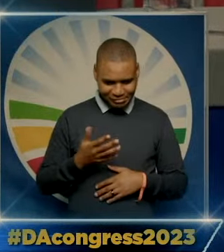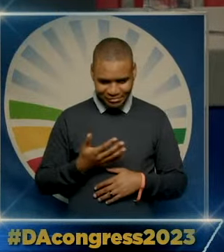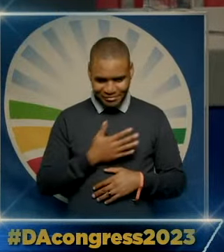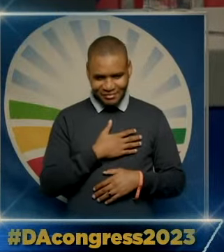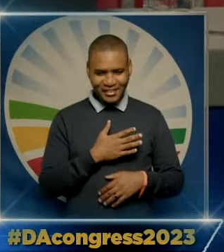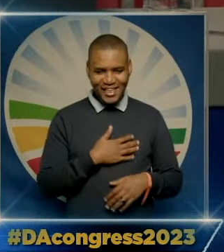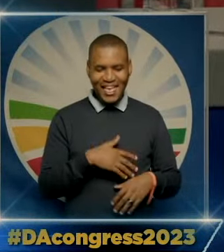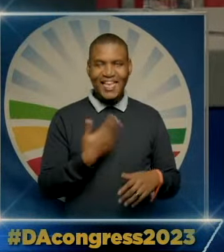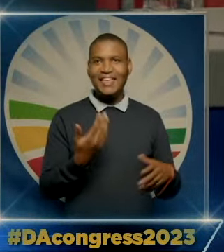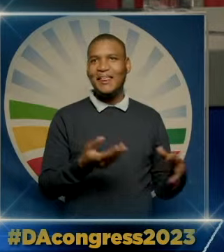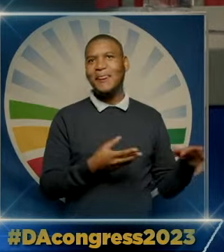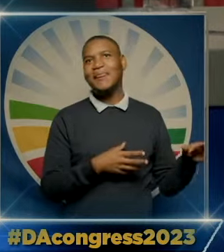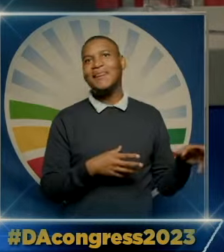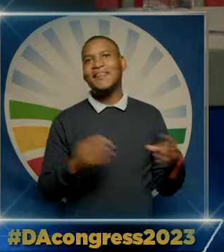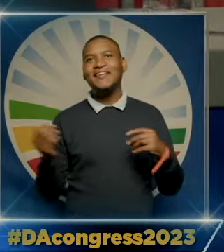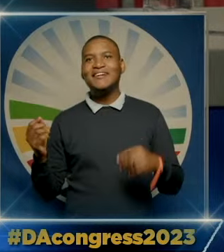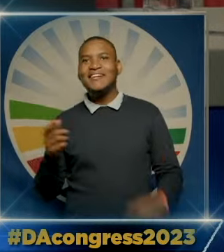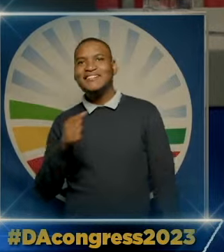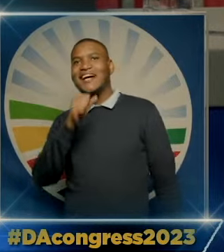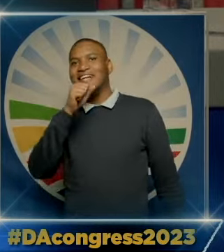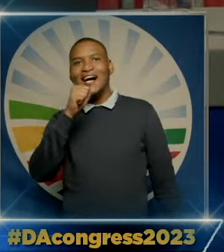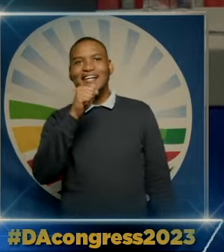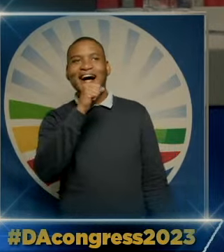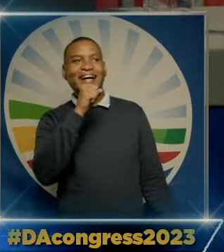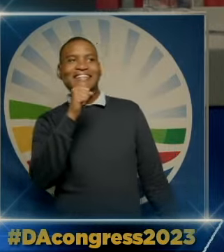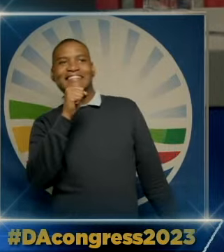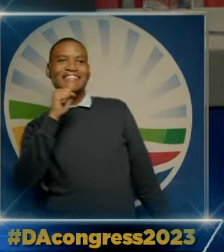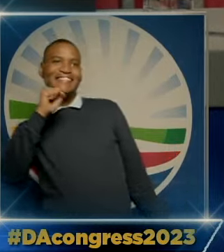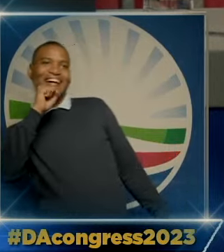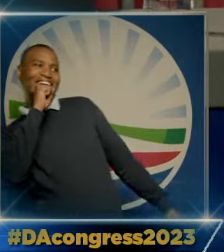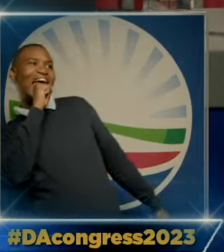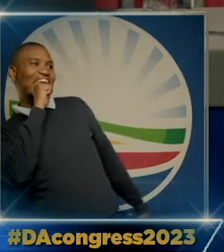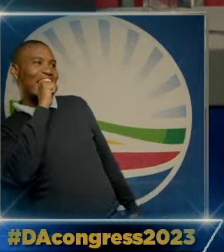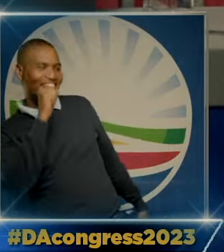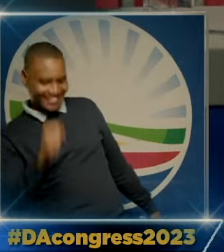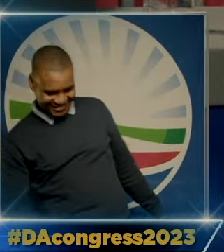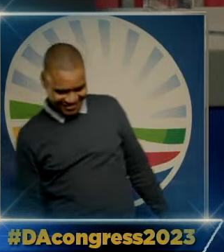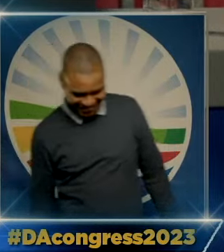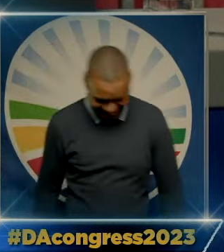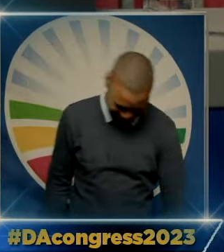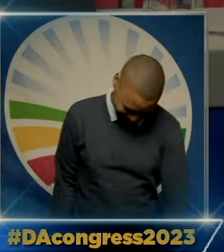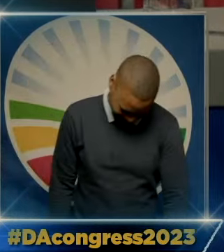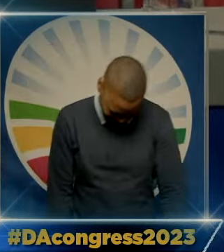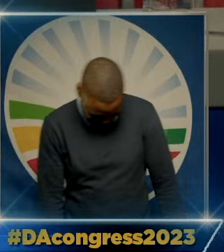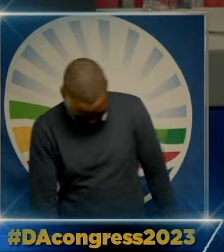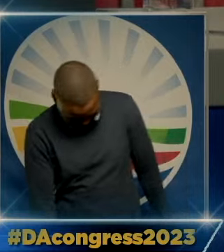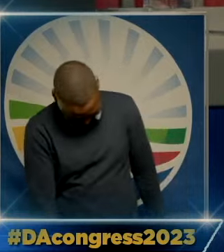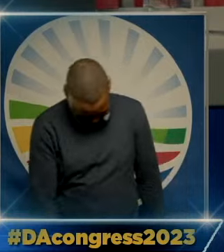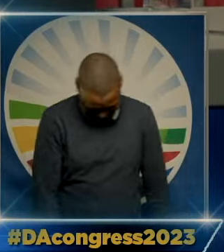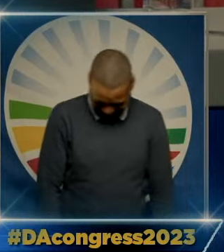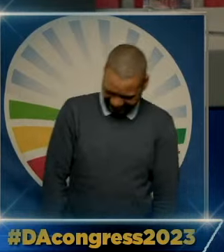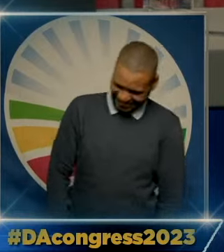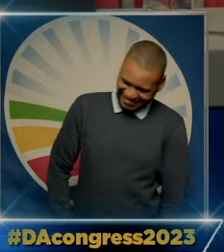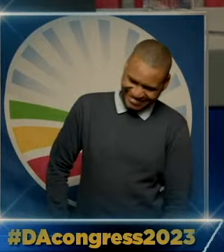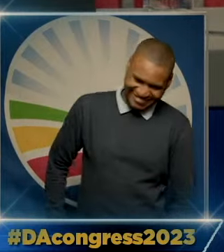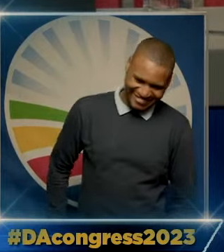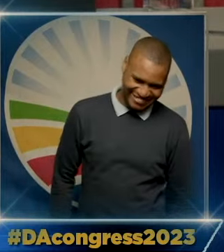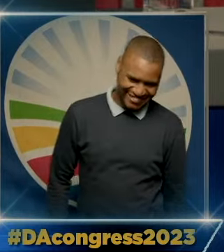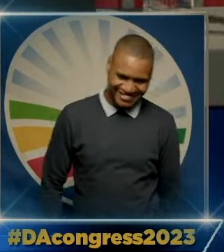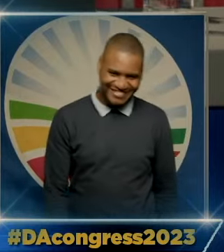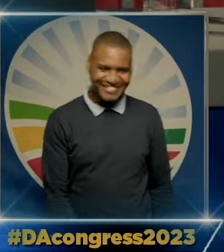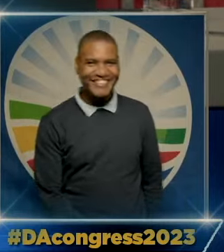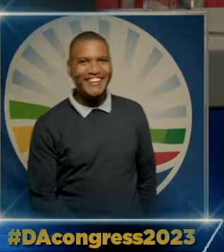Mzansi Afrika, Molweni, Sani Bonani, Huyamora, good morning and